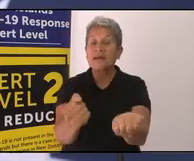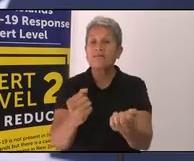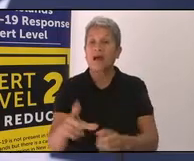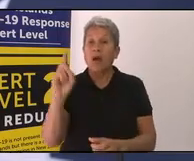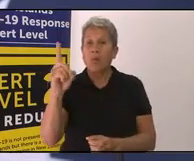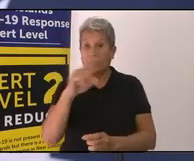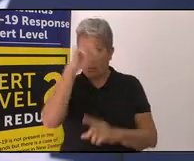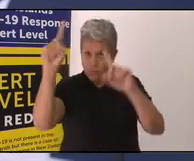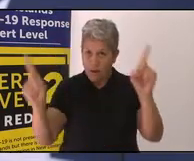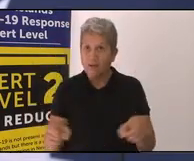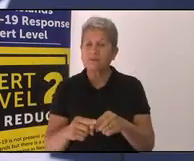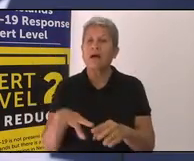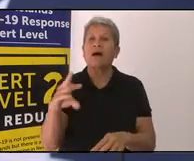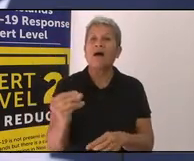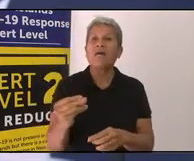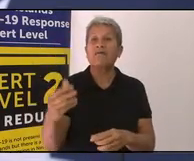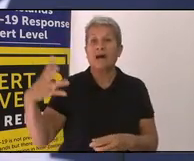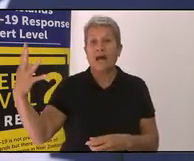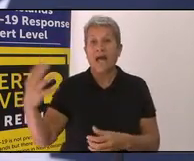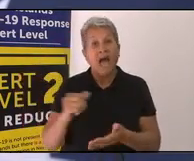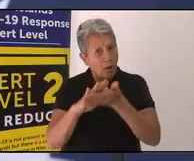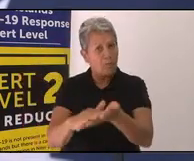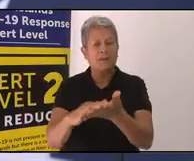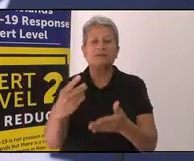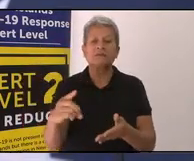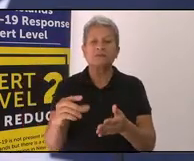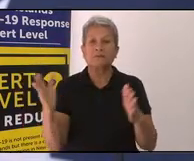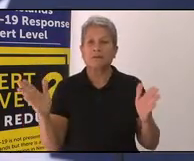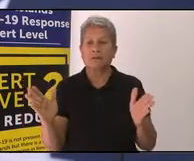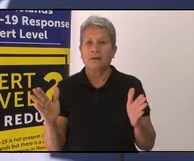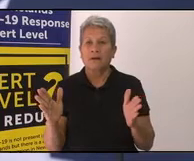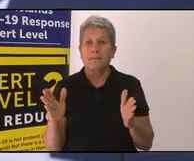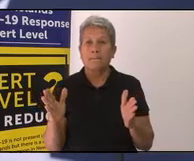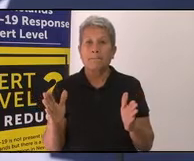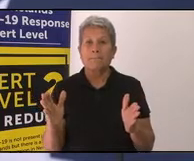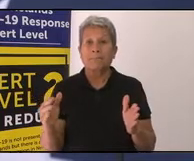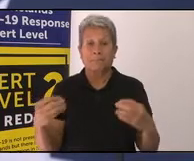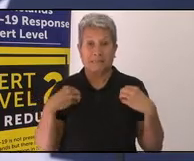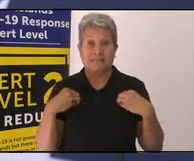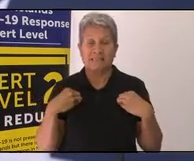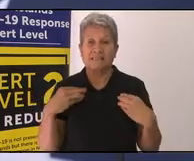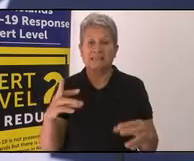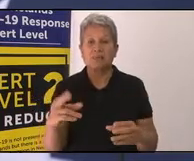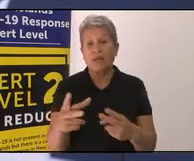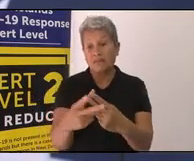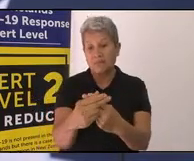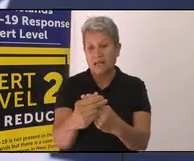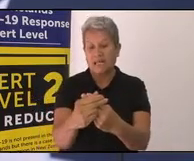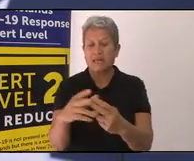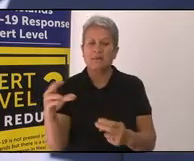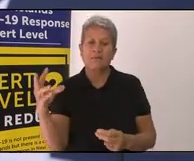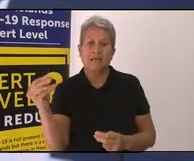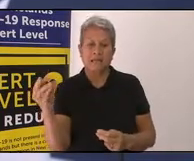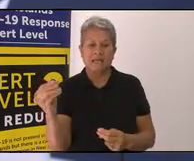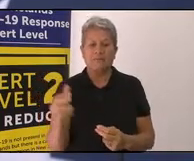paid in October. There will also be grants for sole traders. These grants will be slightly